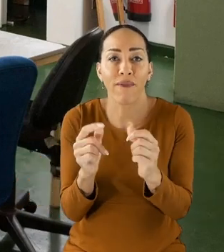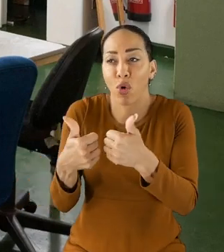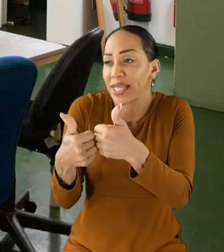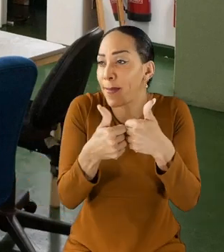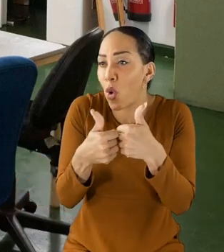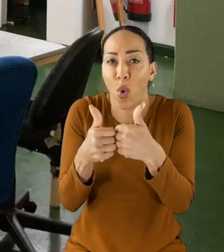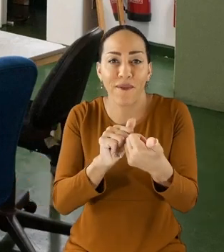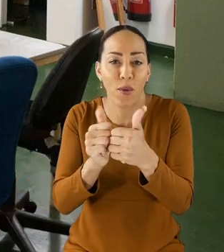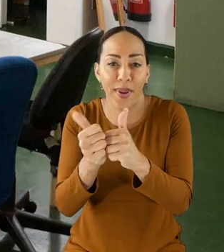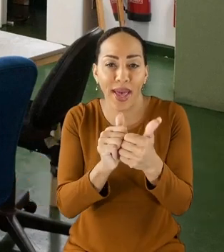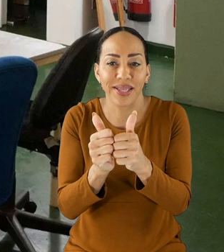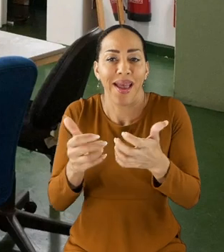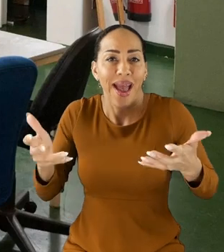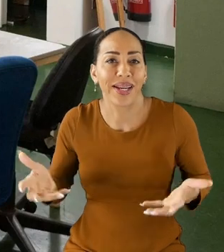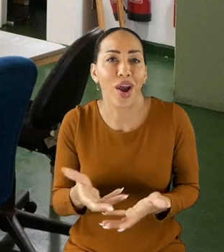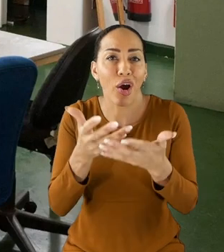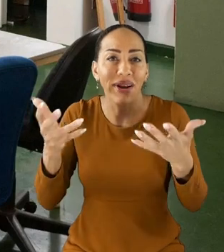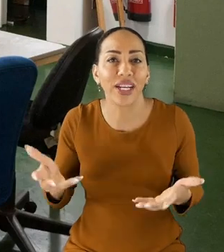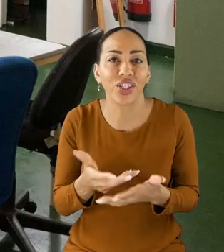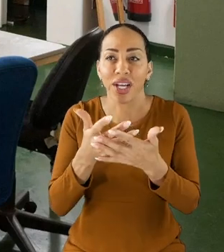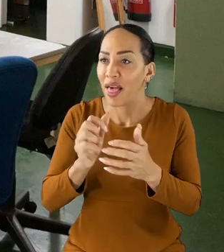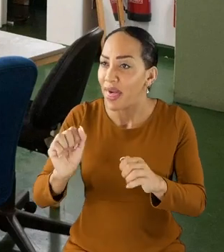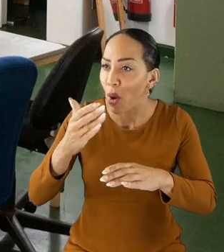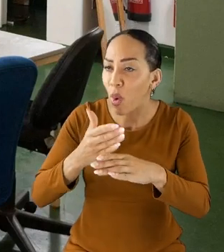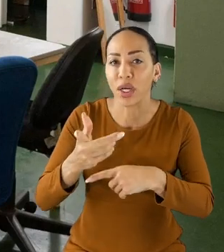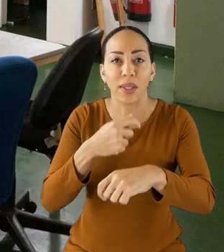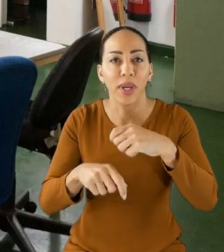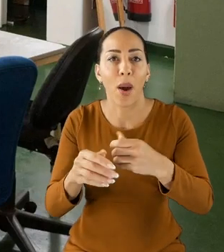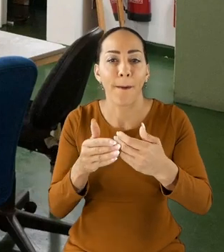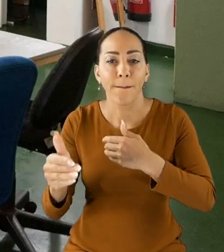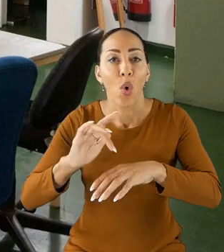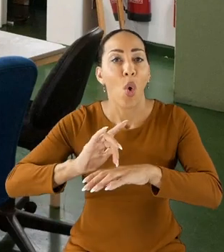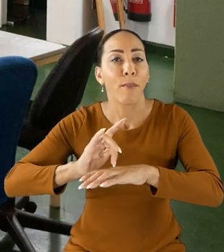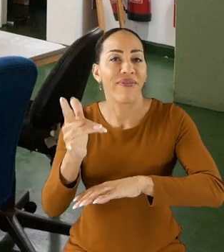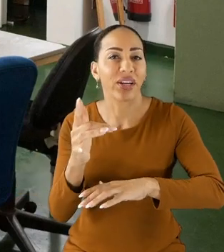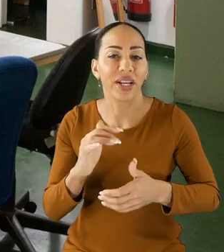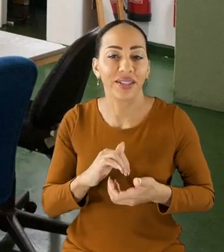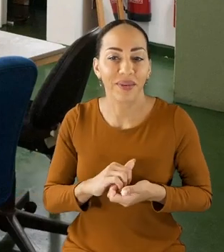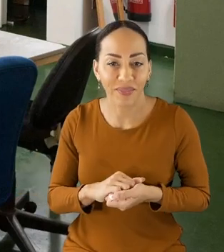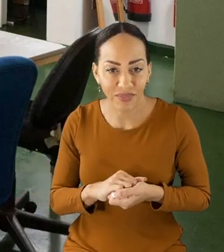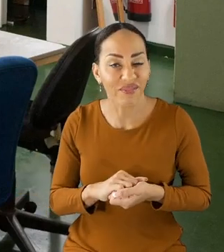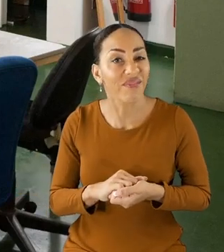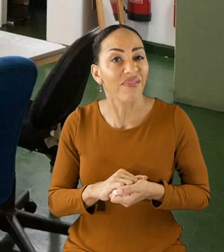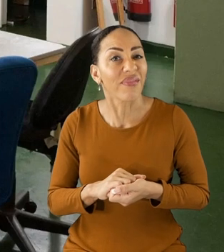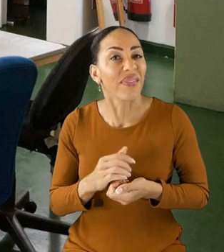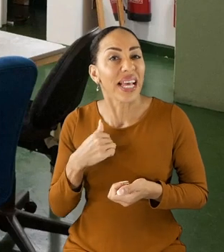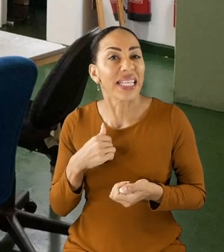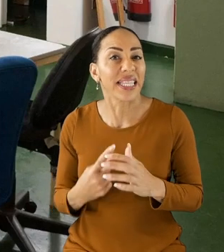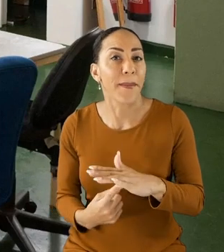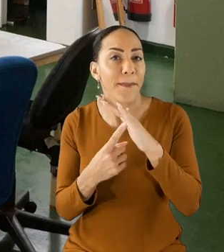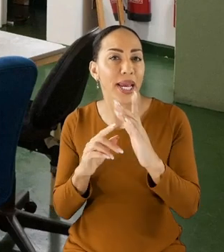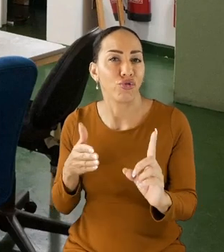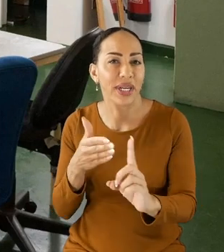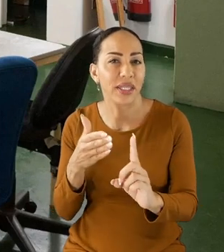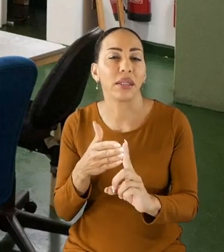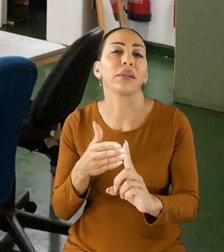peer support and encouragement to professionalise their practice. So one of the main reasons for the existence of Disability